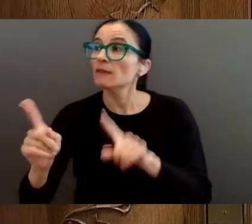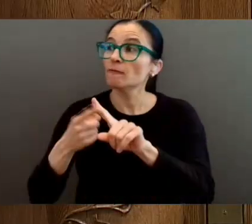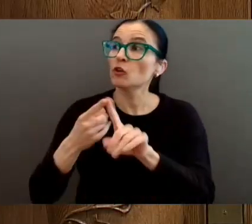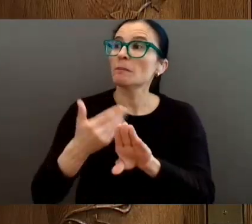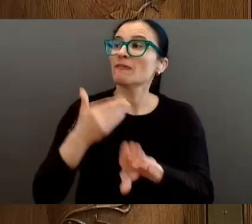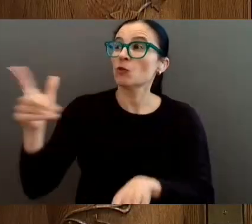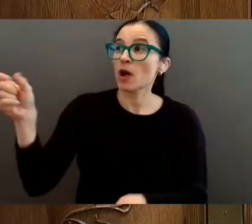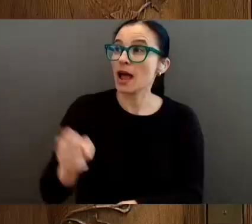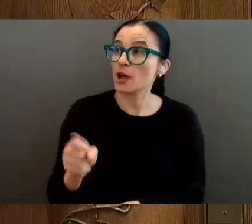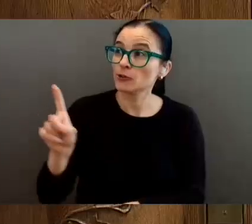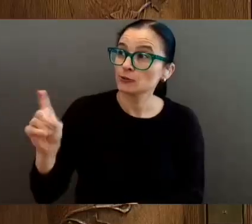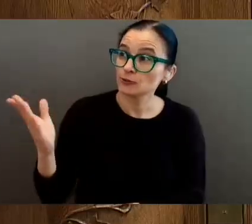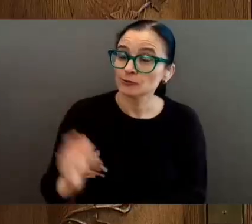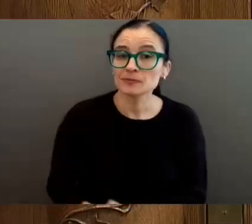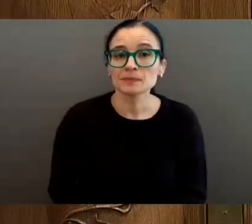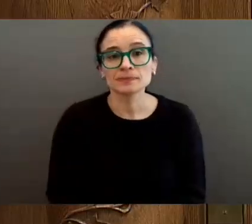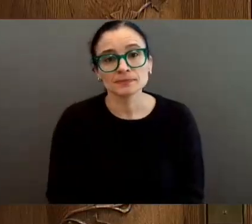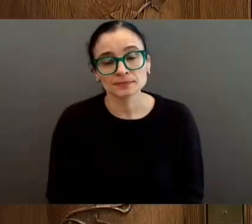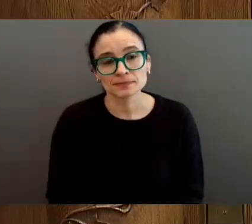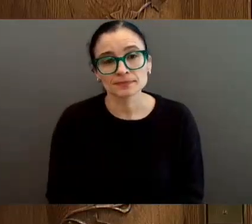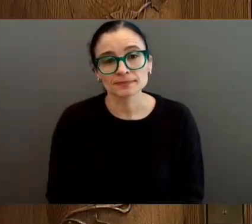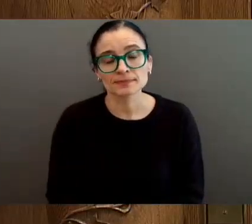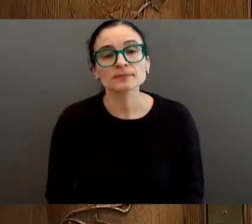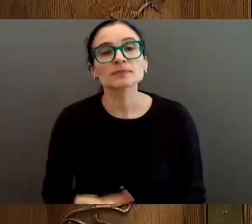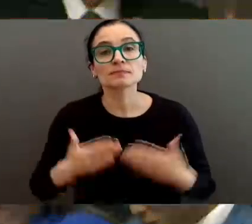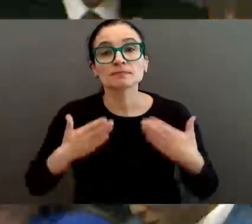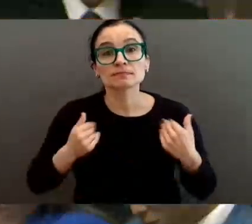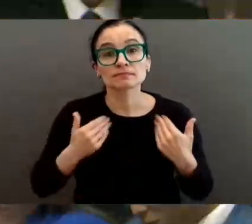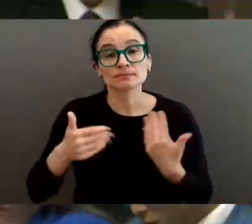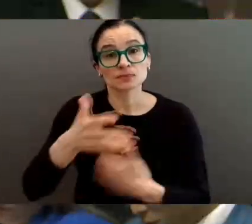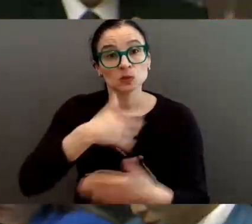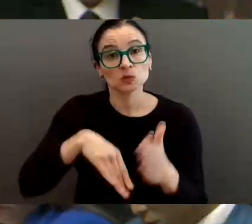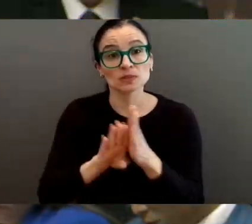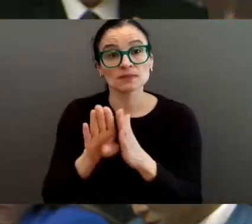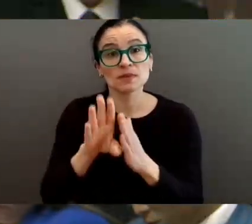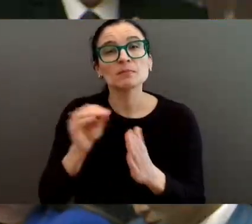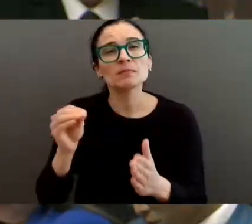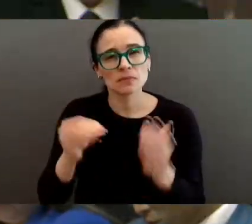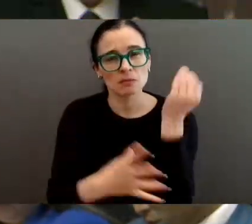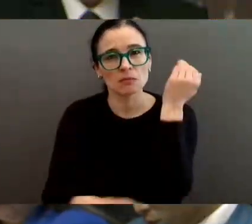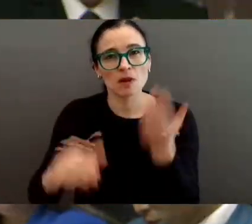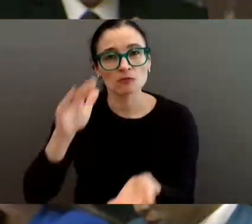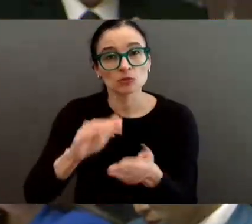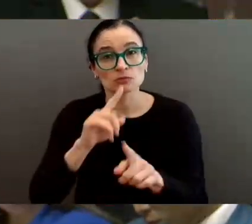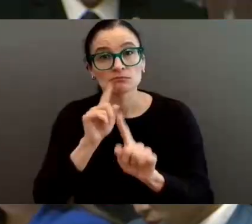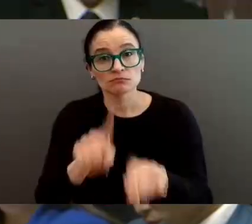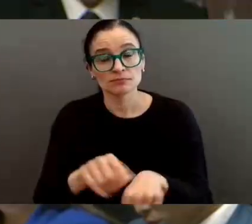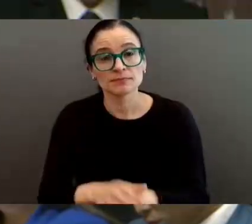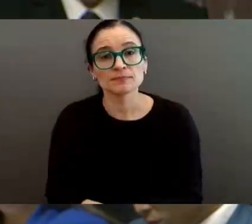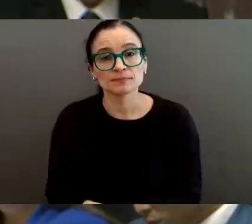Minister for Social Development and Poverty Reduction. Thank you, Madam Speaker. Michael Bryant has